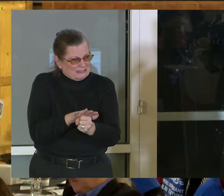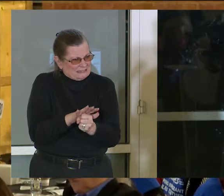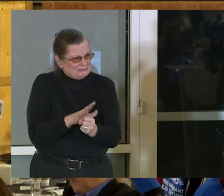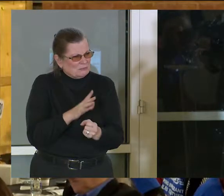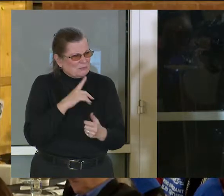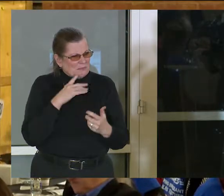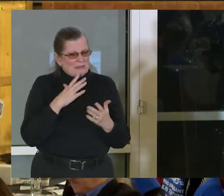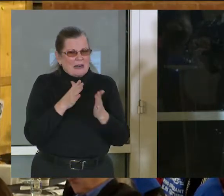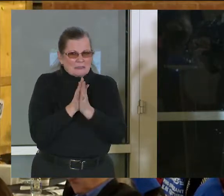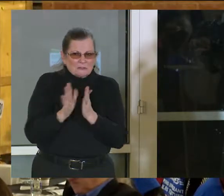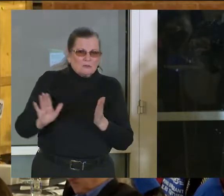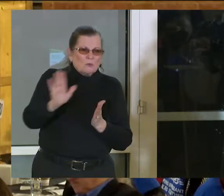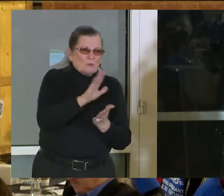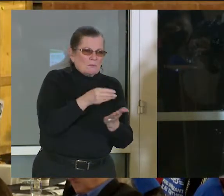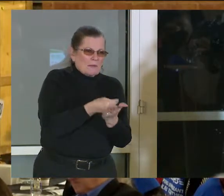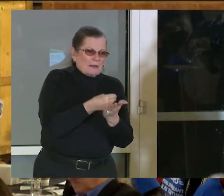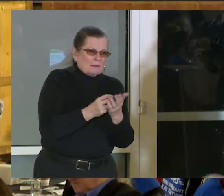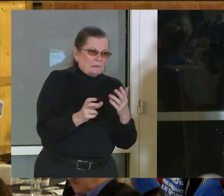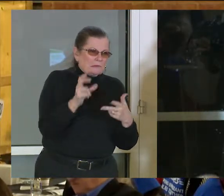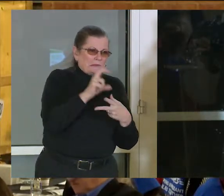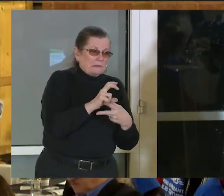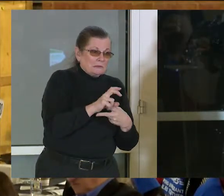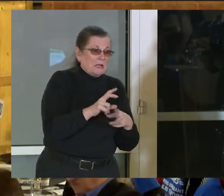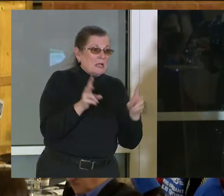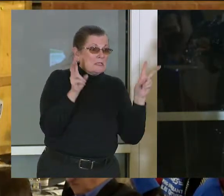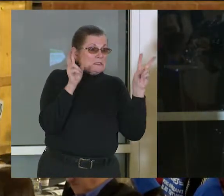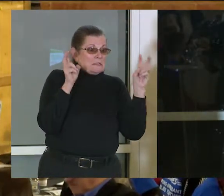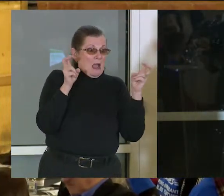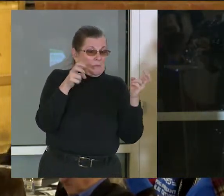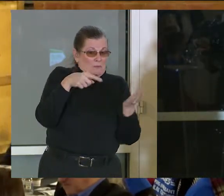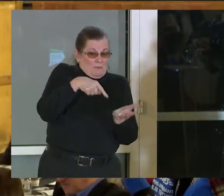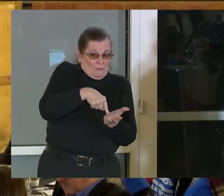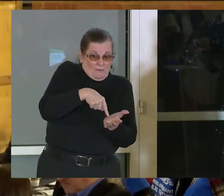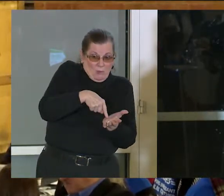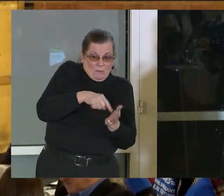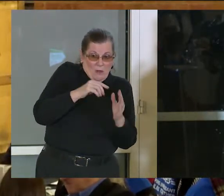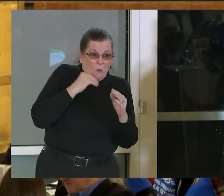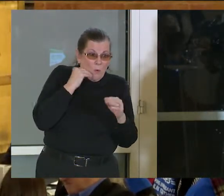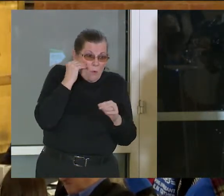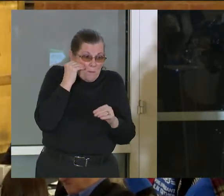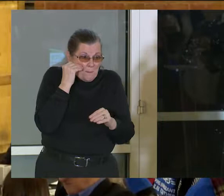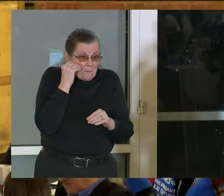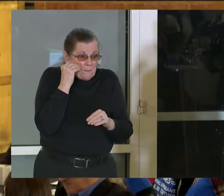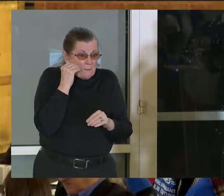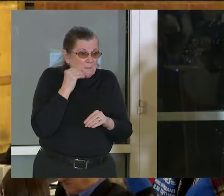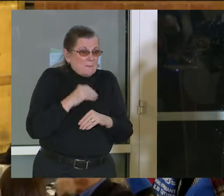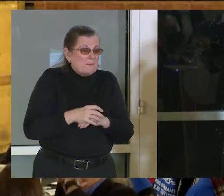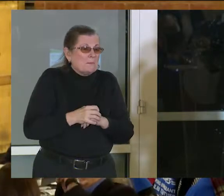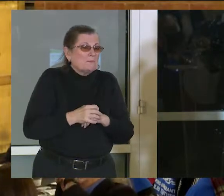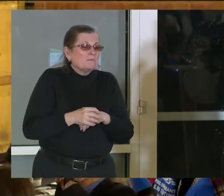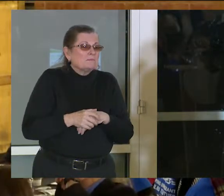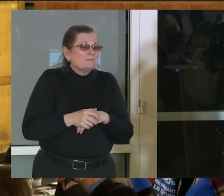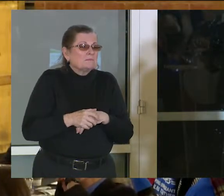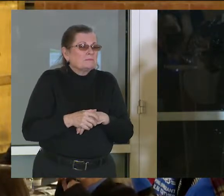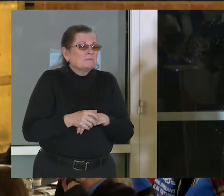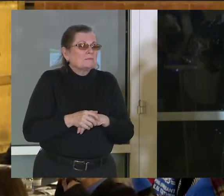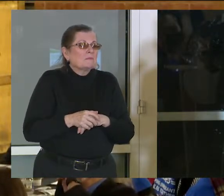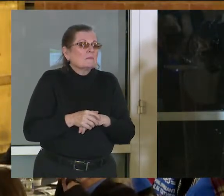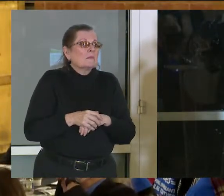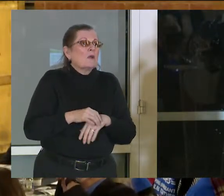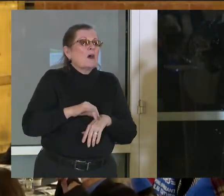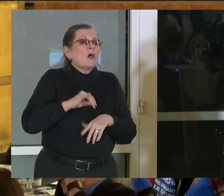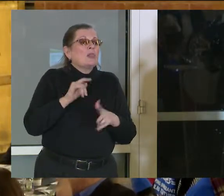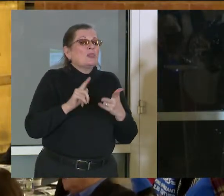bit about affordable housing and about shoring up funding across the city in every ward